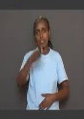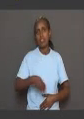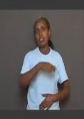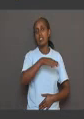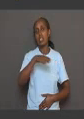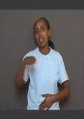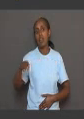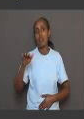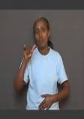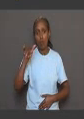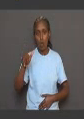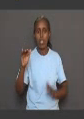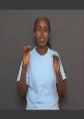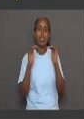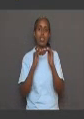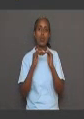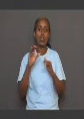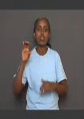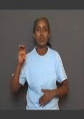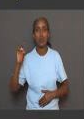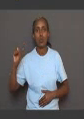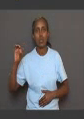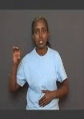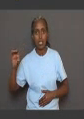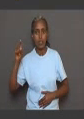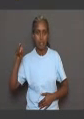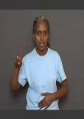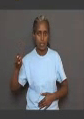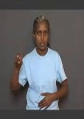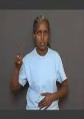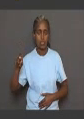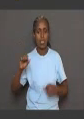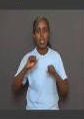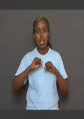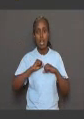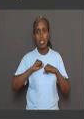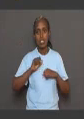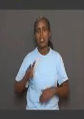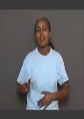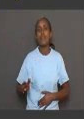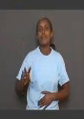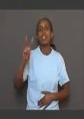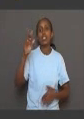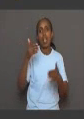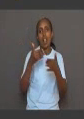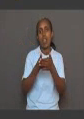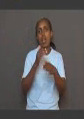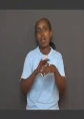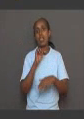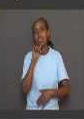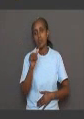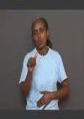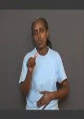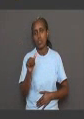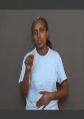of y equals cosecant x has vertical asymptotes